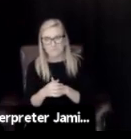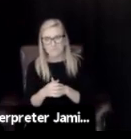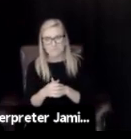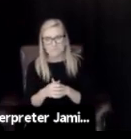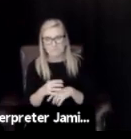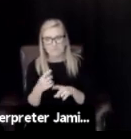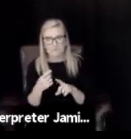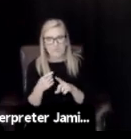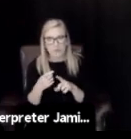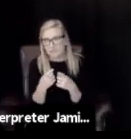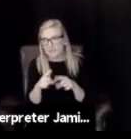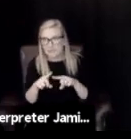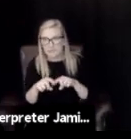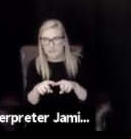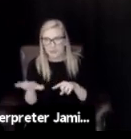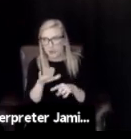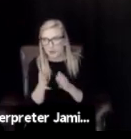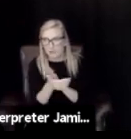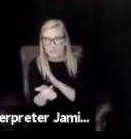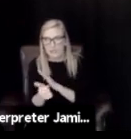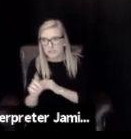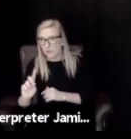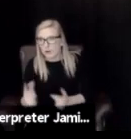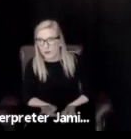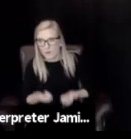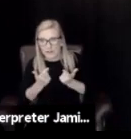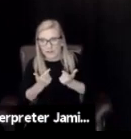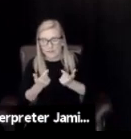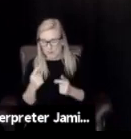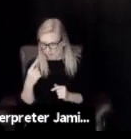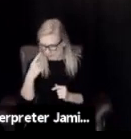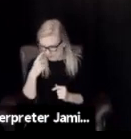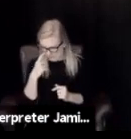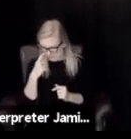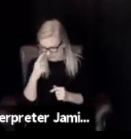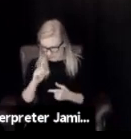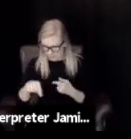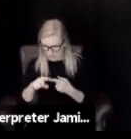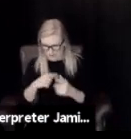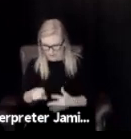where you are. So I'm trying to think back. Now, this was in 2005. I'm trying to think back where I started.